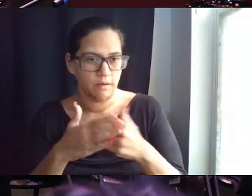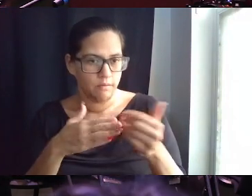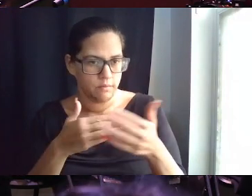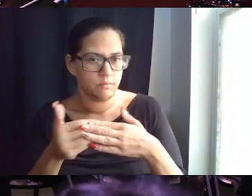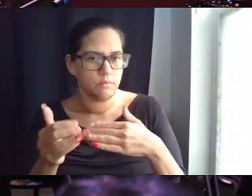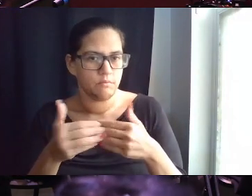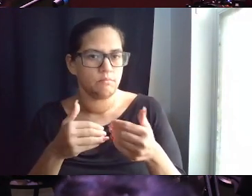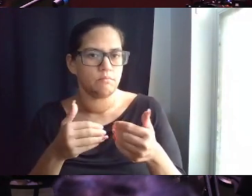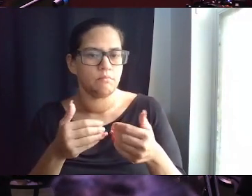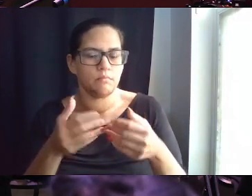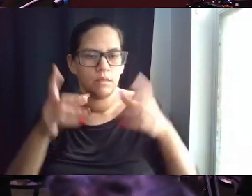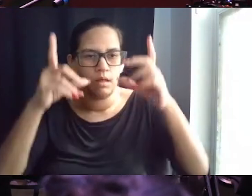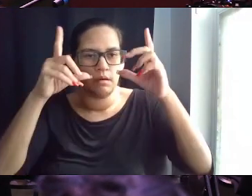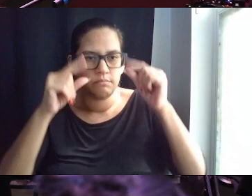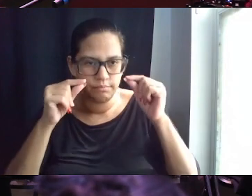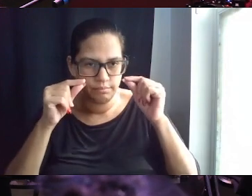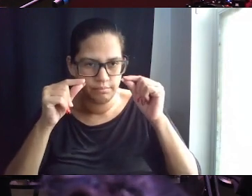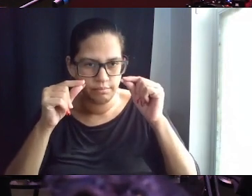eyes.